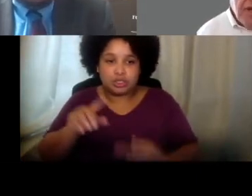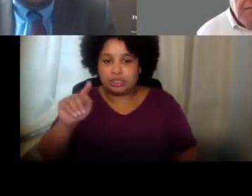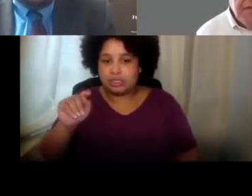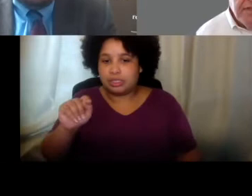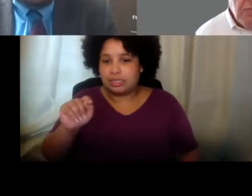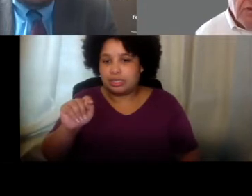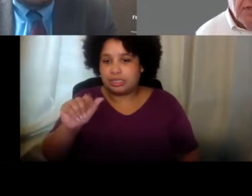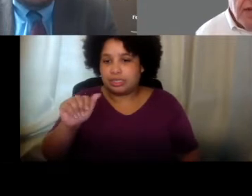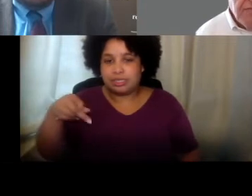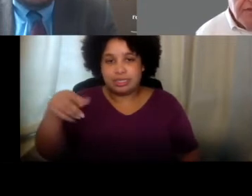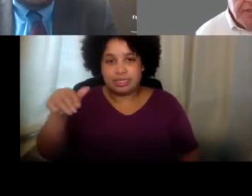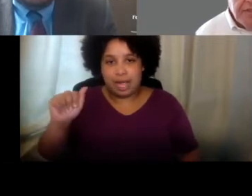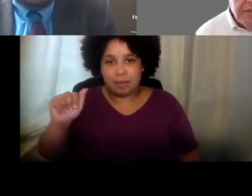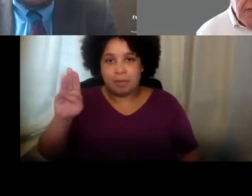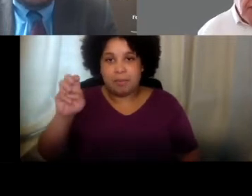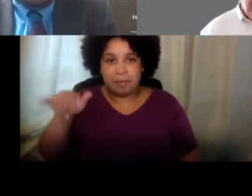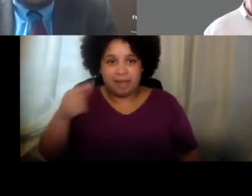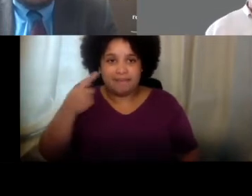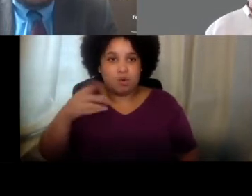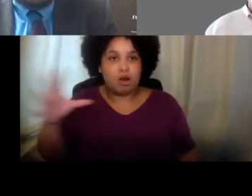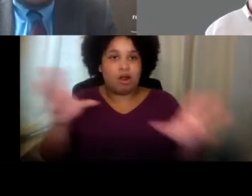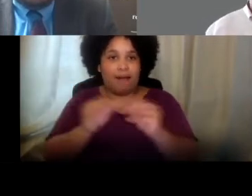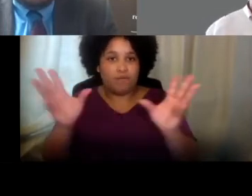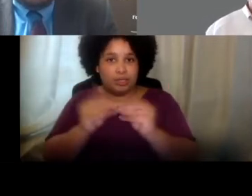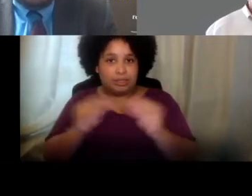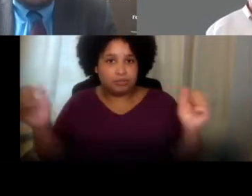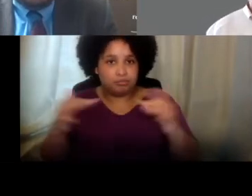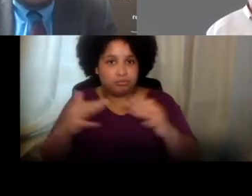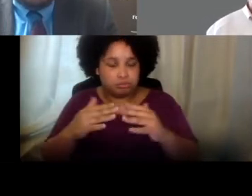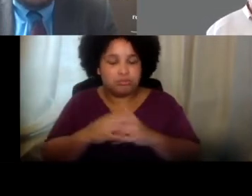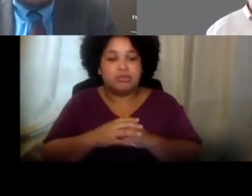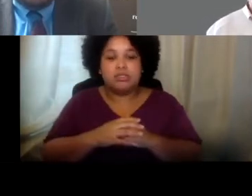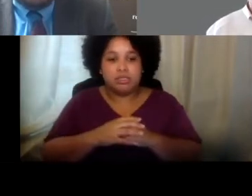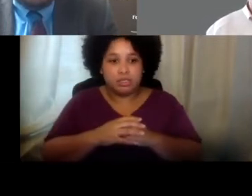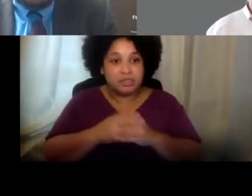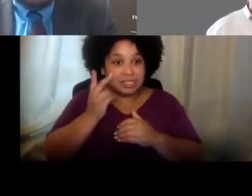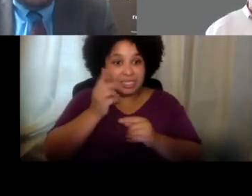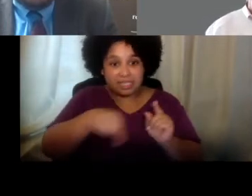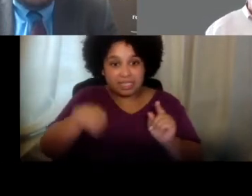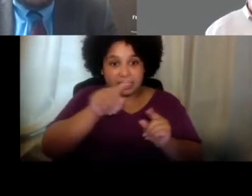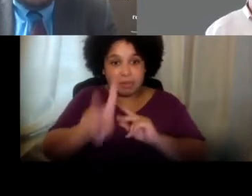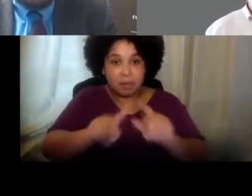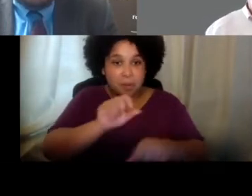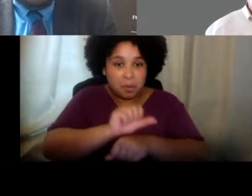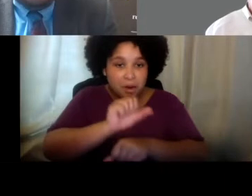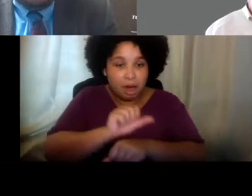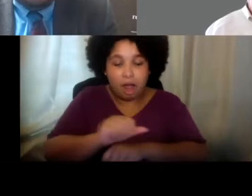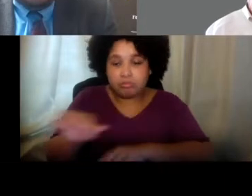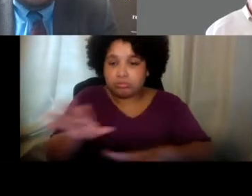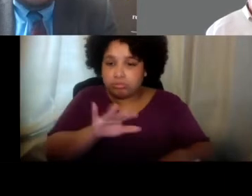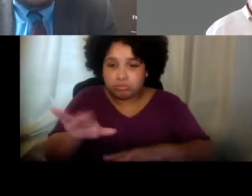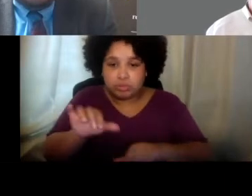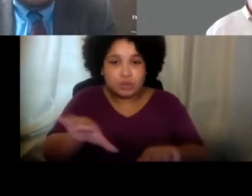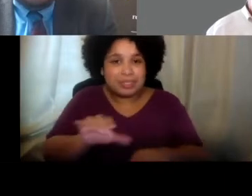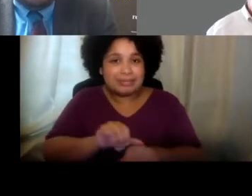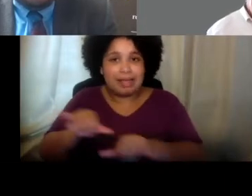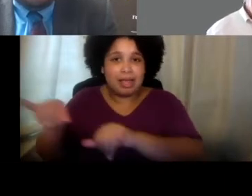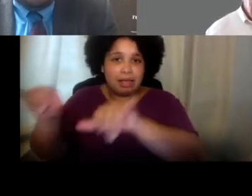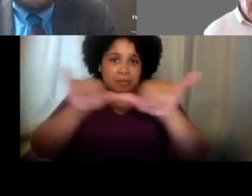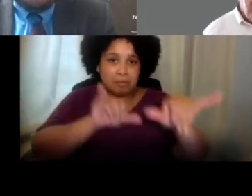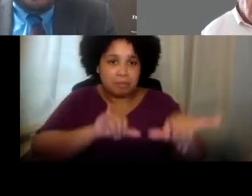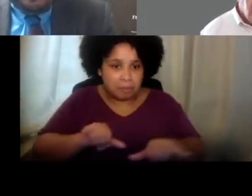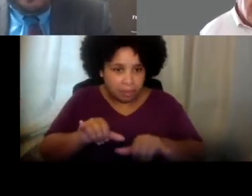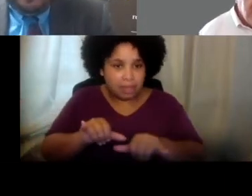do a conference at one of the conferences. And so you could see these people at work doing things everybody does, and